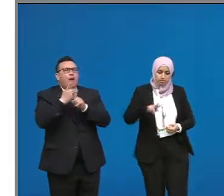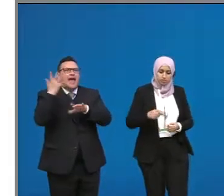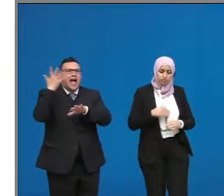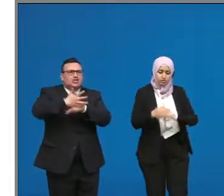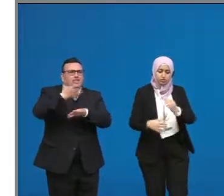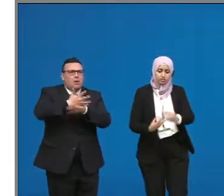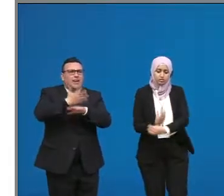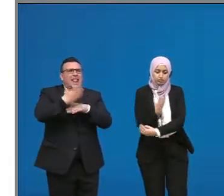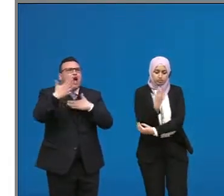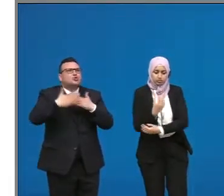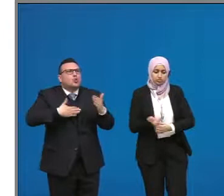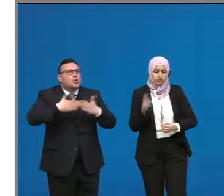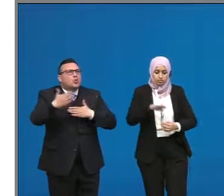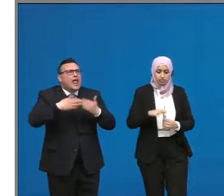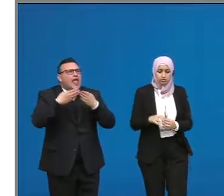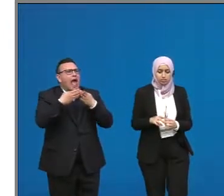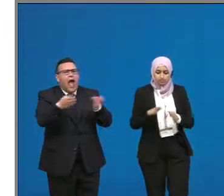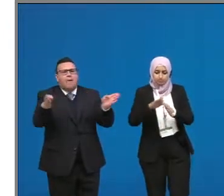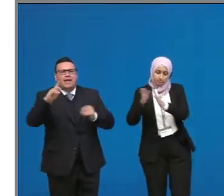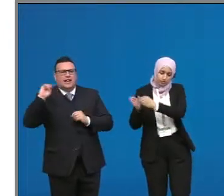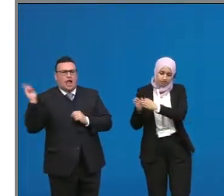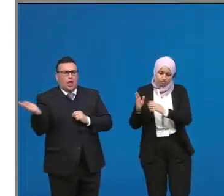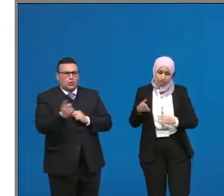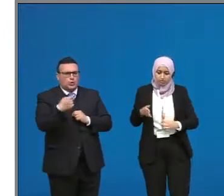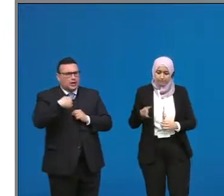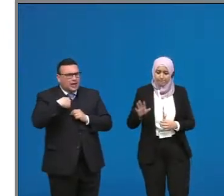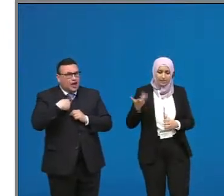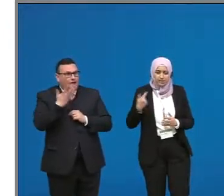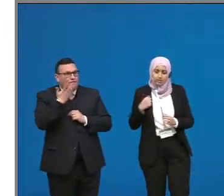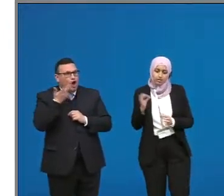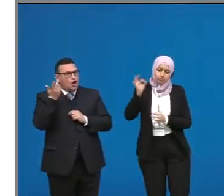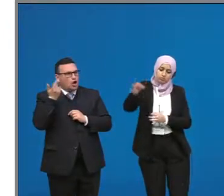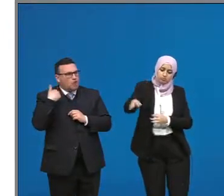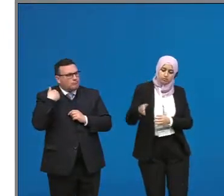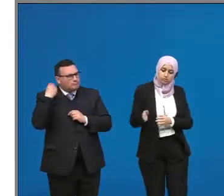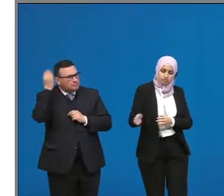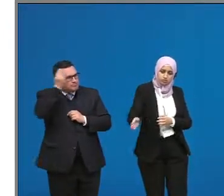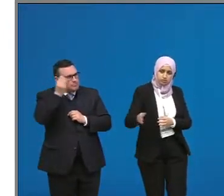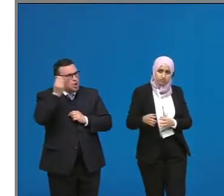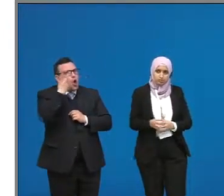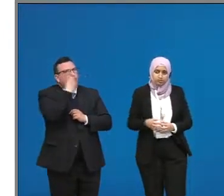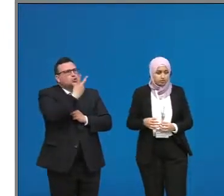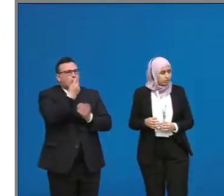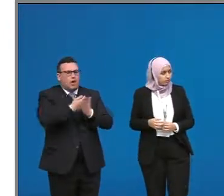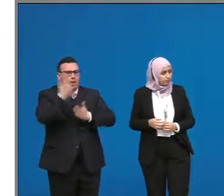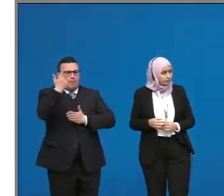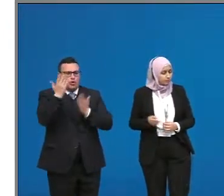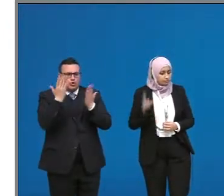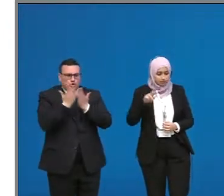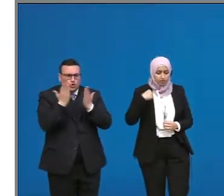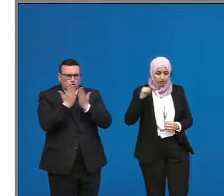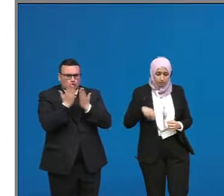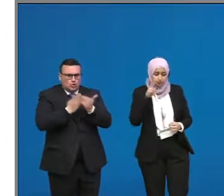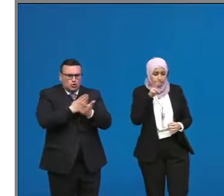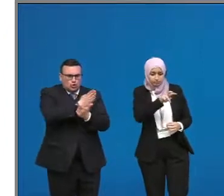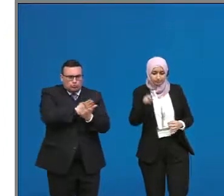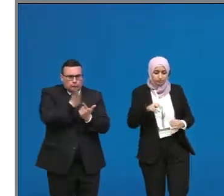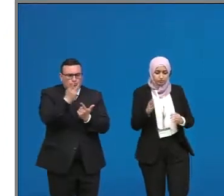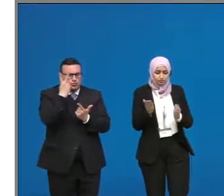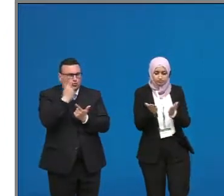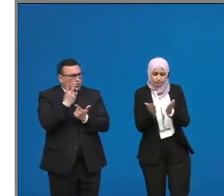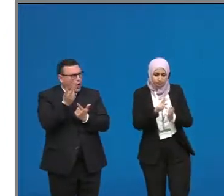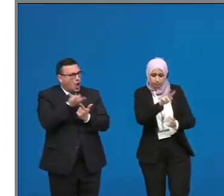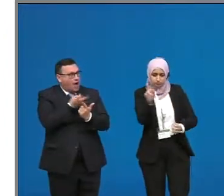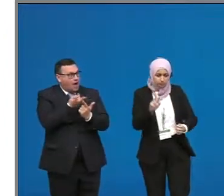Then I will consider 2 case studies that attempted